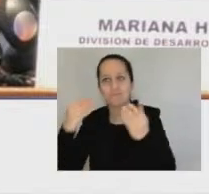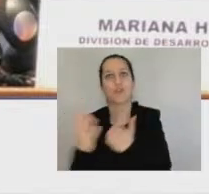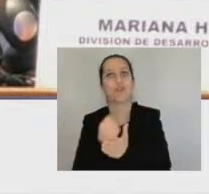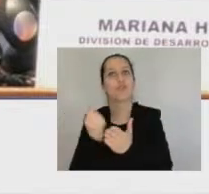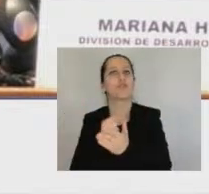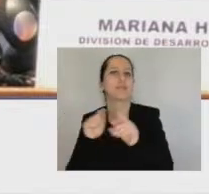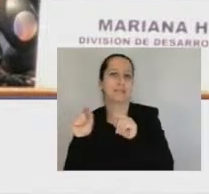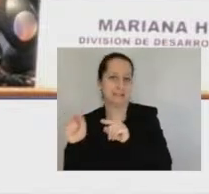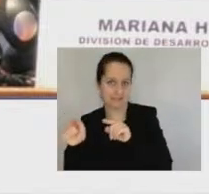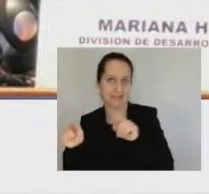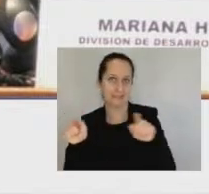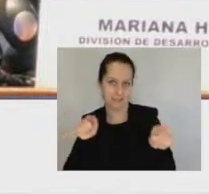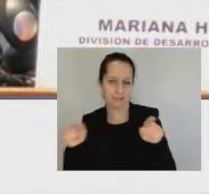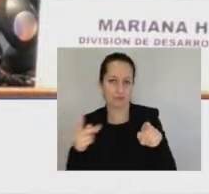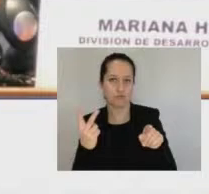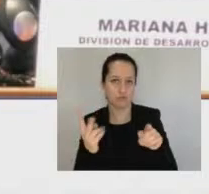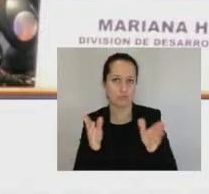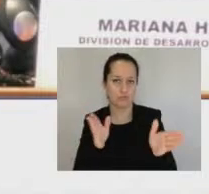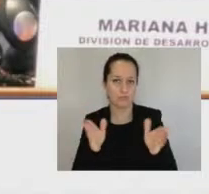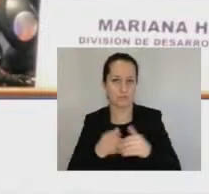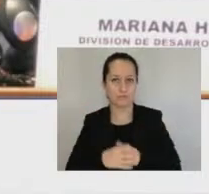access